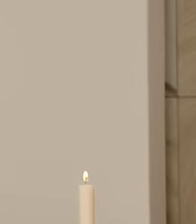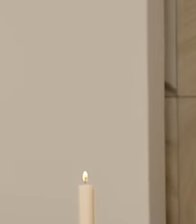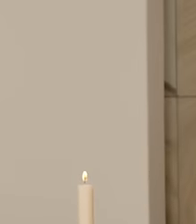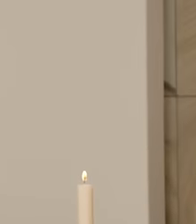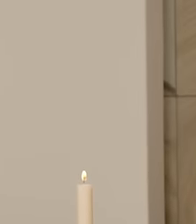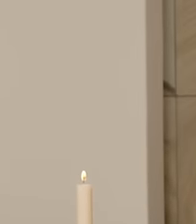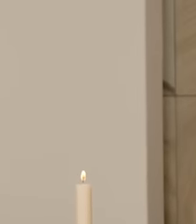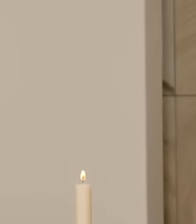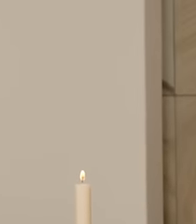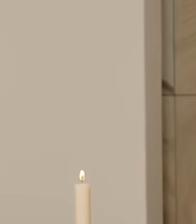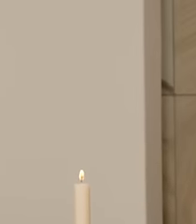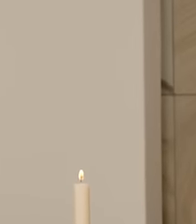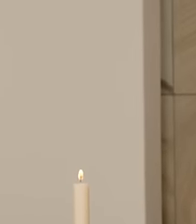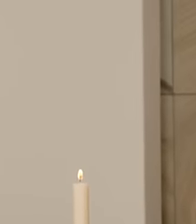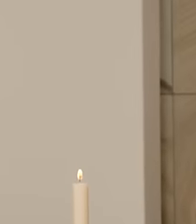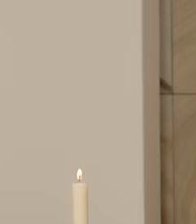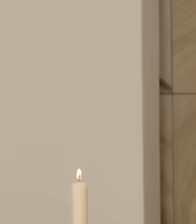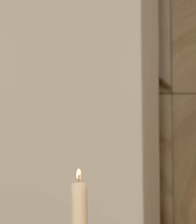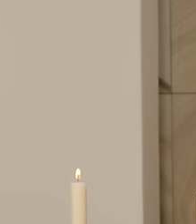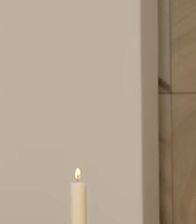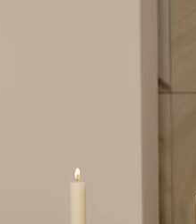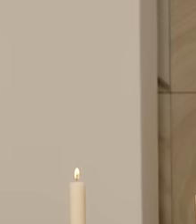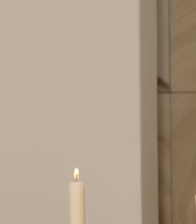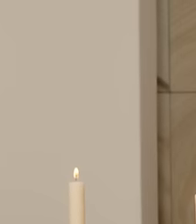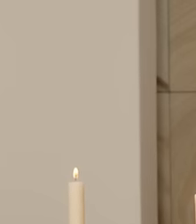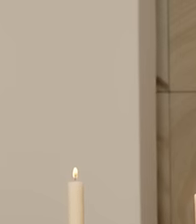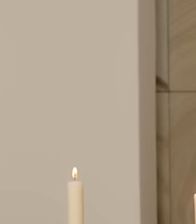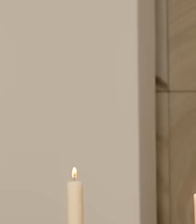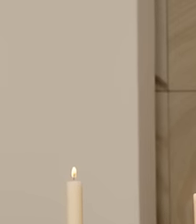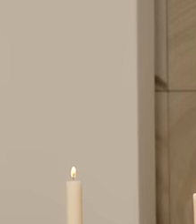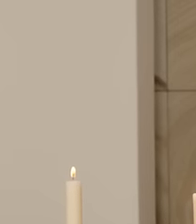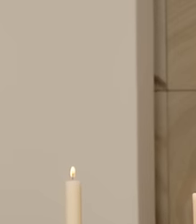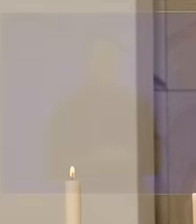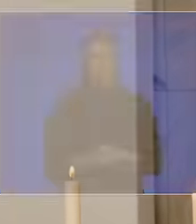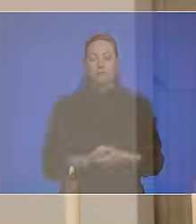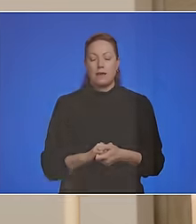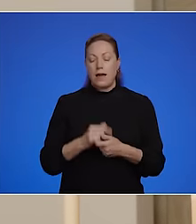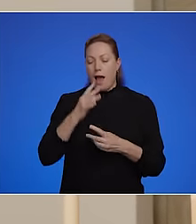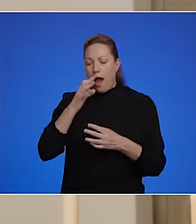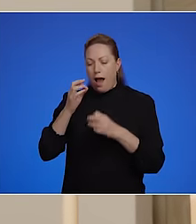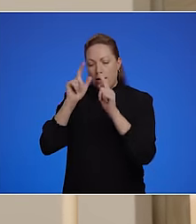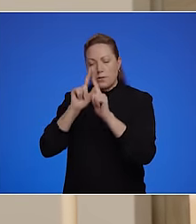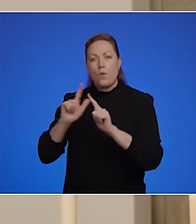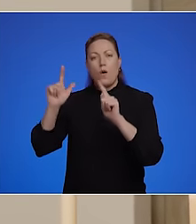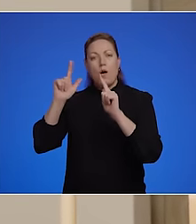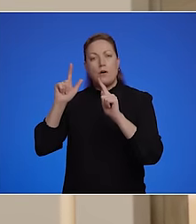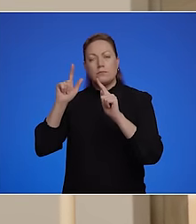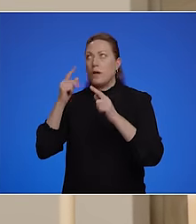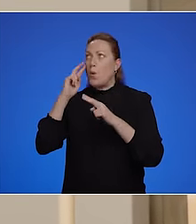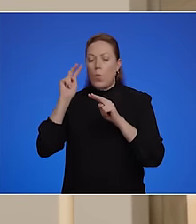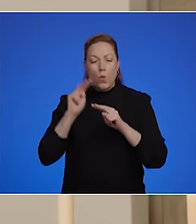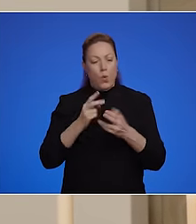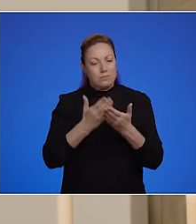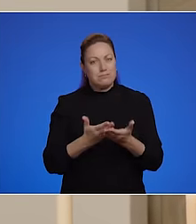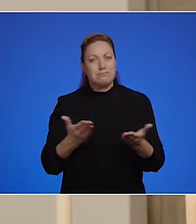hands for the praise and glory of his name, for our good and good of all his holy church. Look, we pray, O Lord, on the